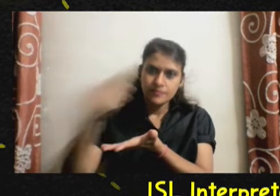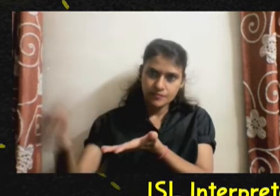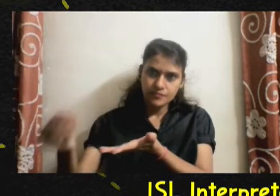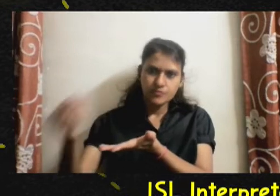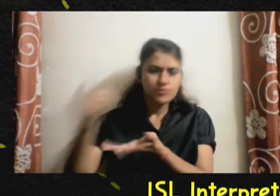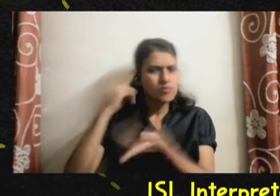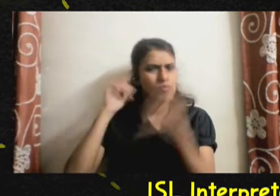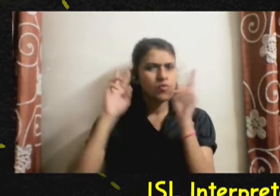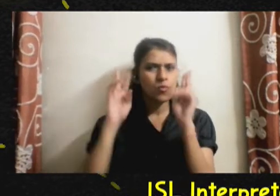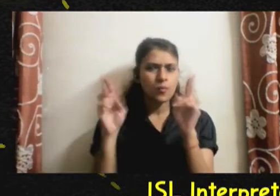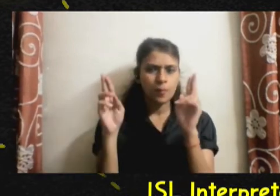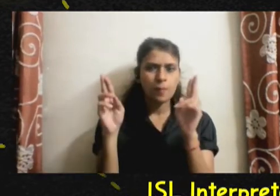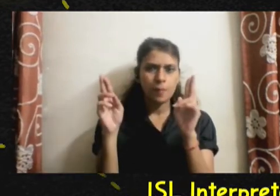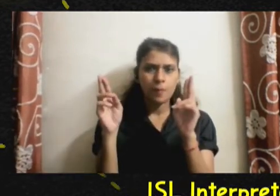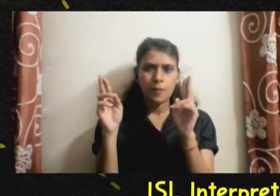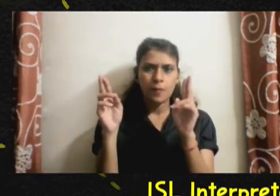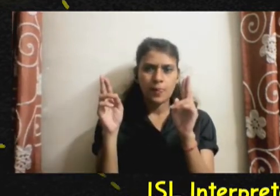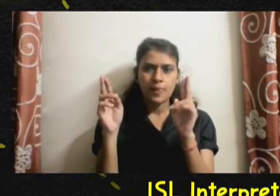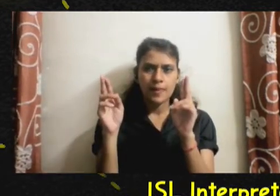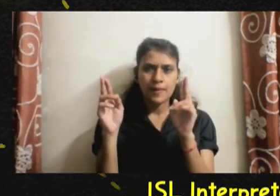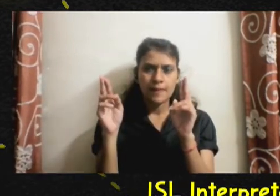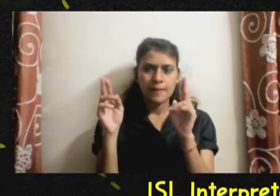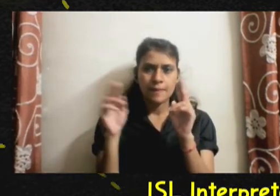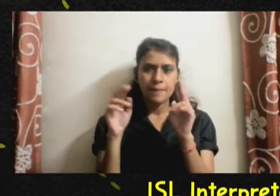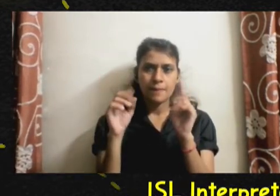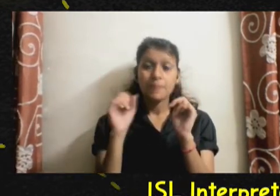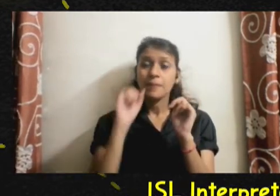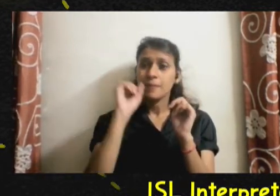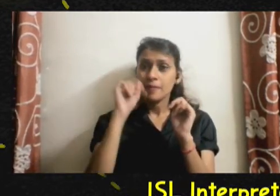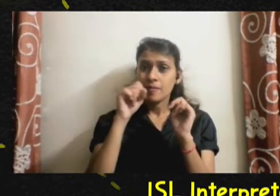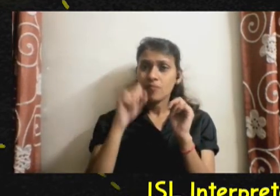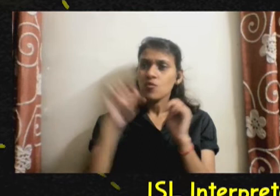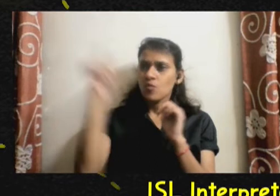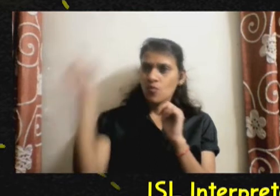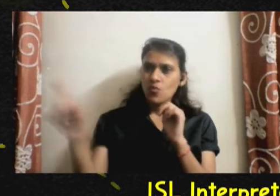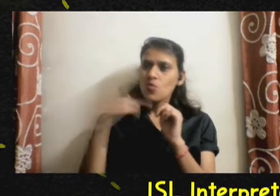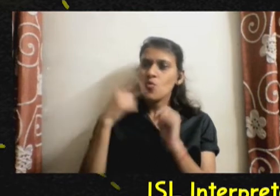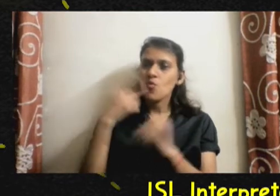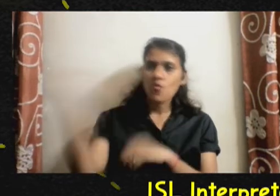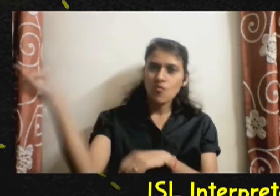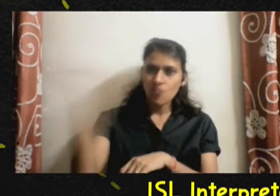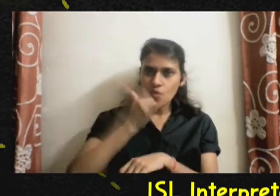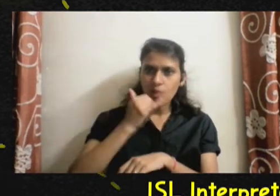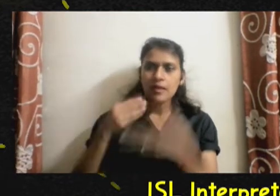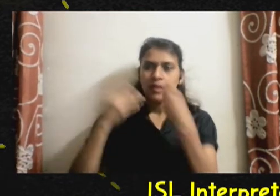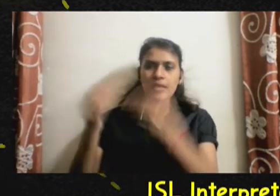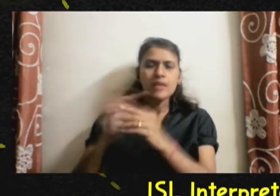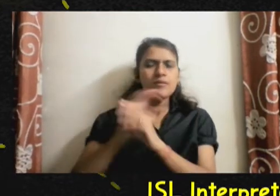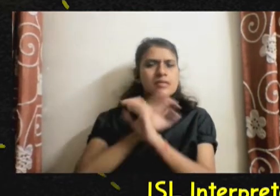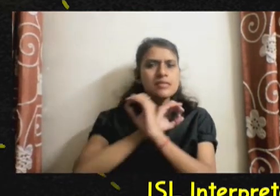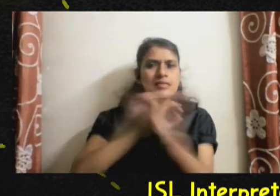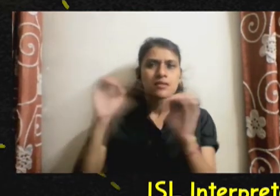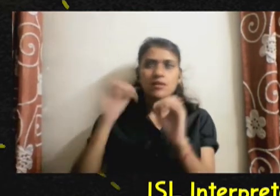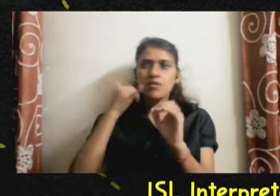hopefully, and also making it scholar initiated, where we pushed out not a single information.